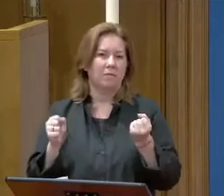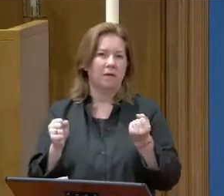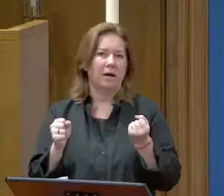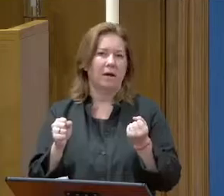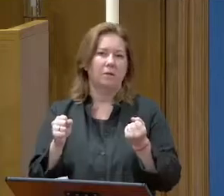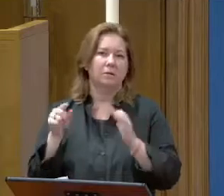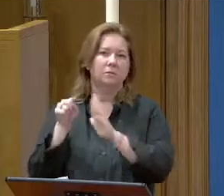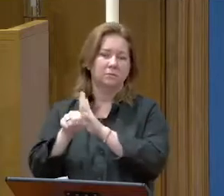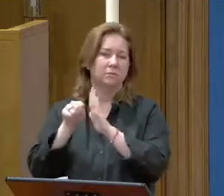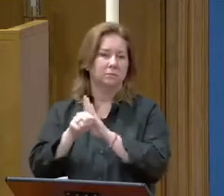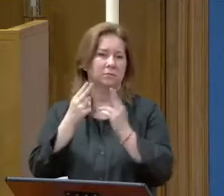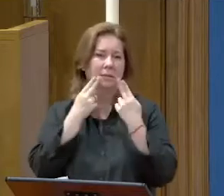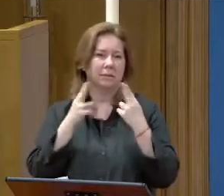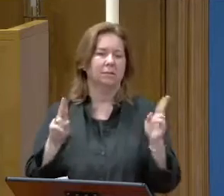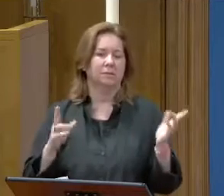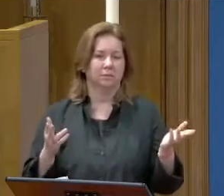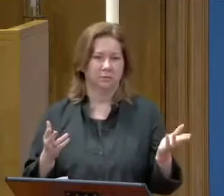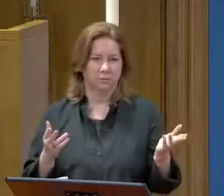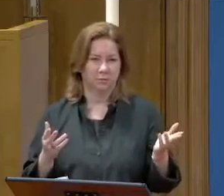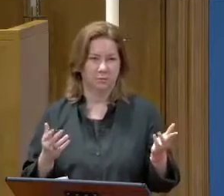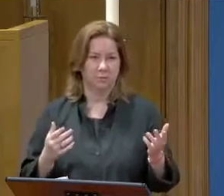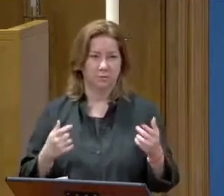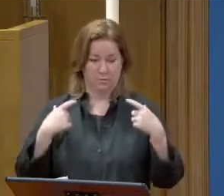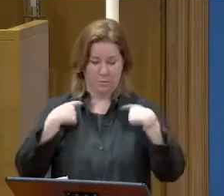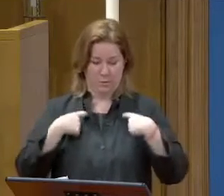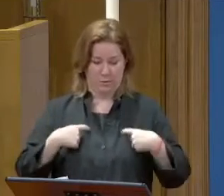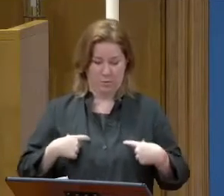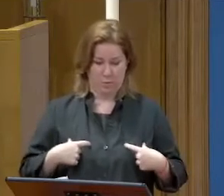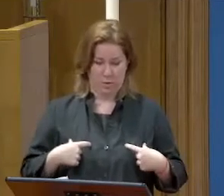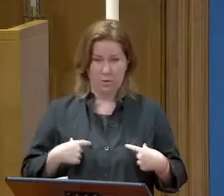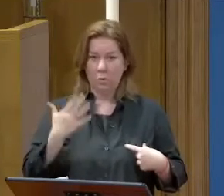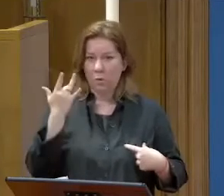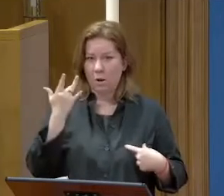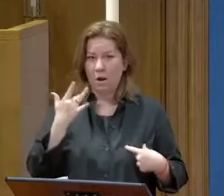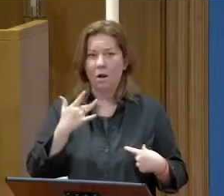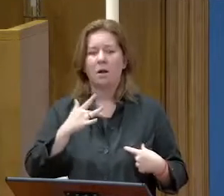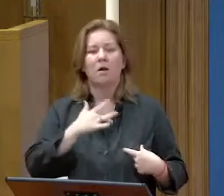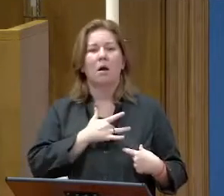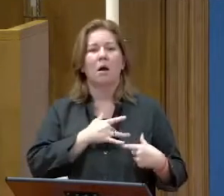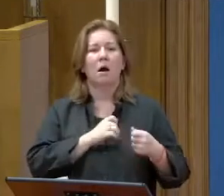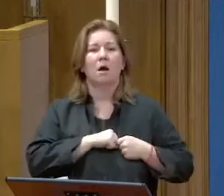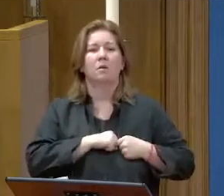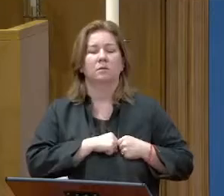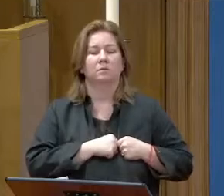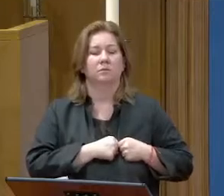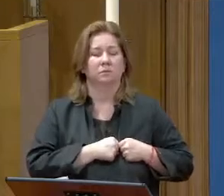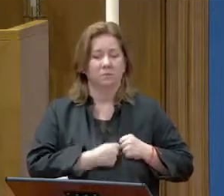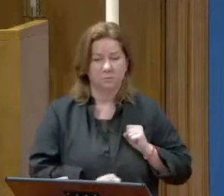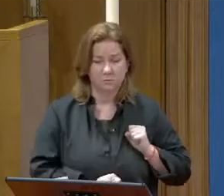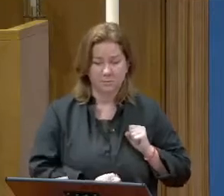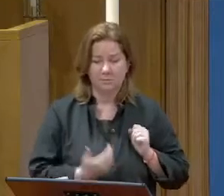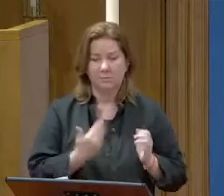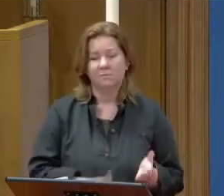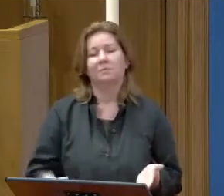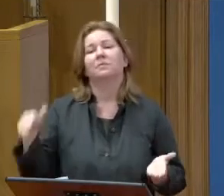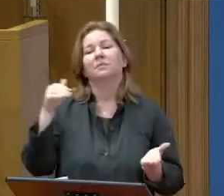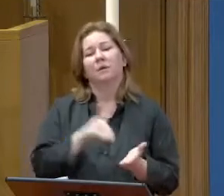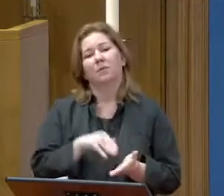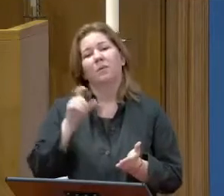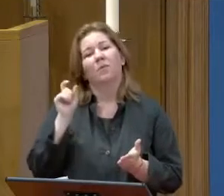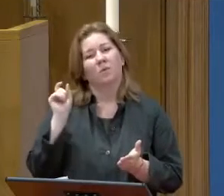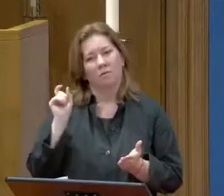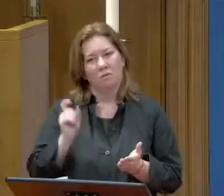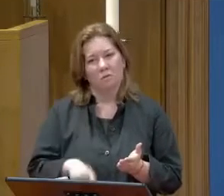lives. We wear it when our hearts are breaking and when we once again need to stand